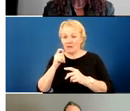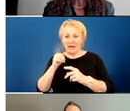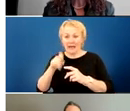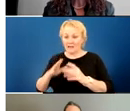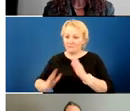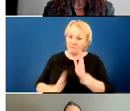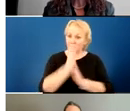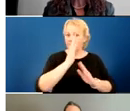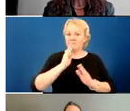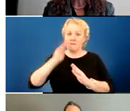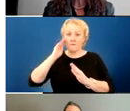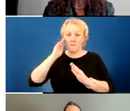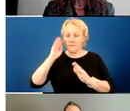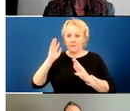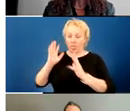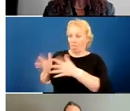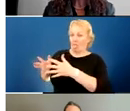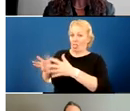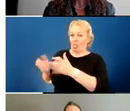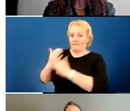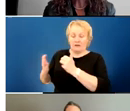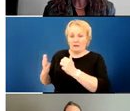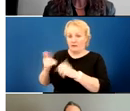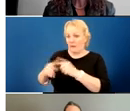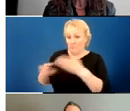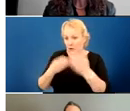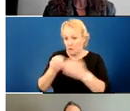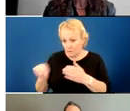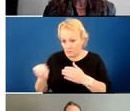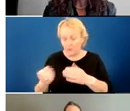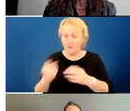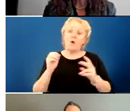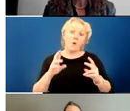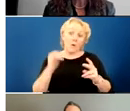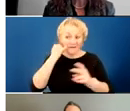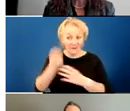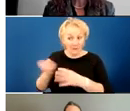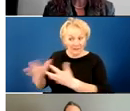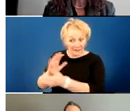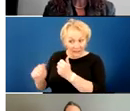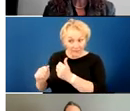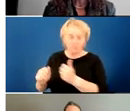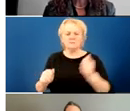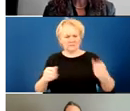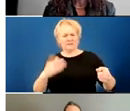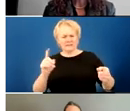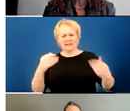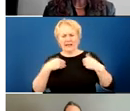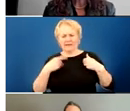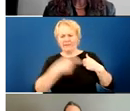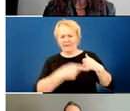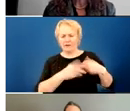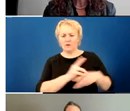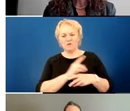and weren't able to bring their equipment with them or it was damaged. And so I will say that